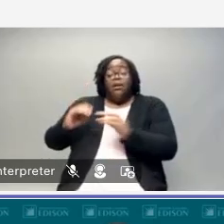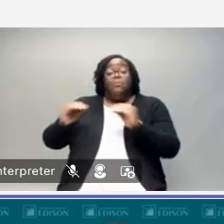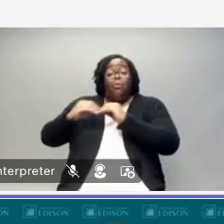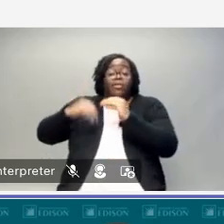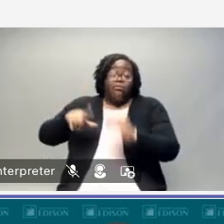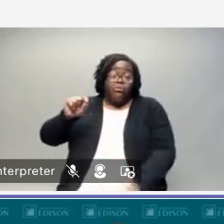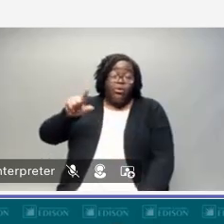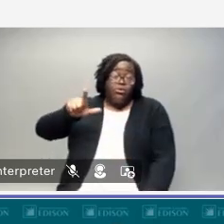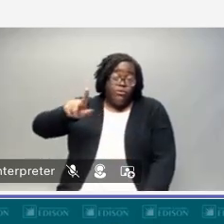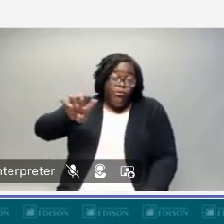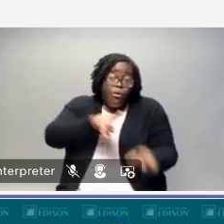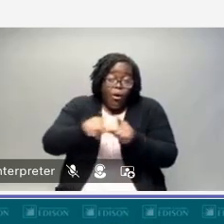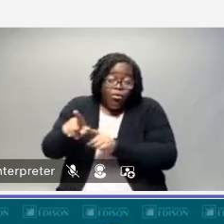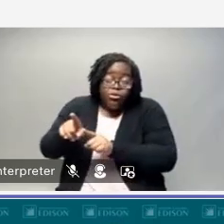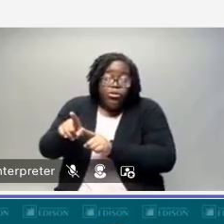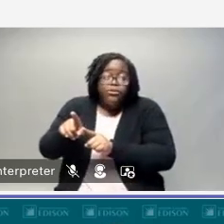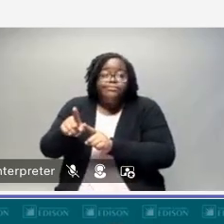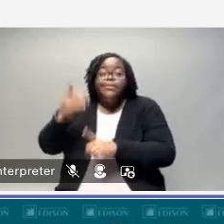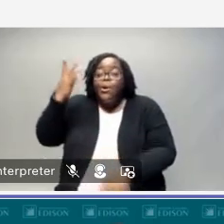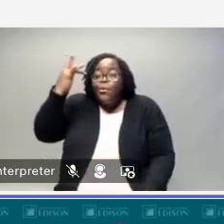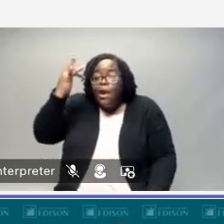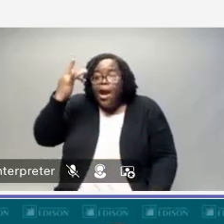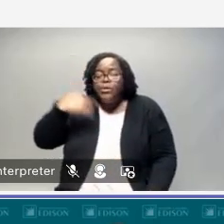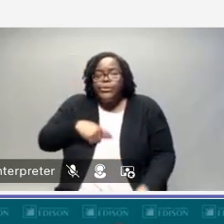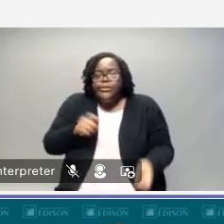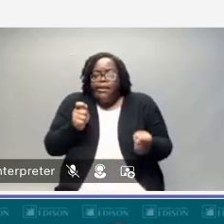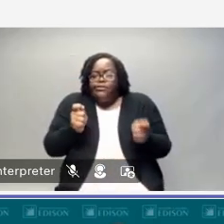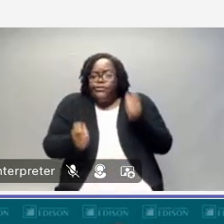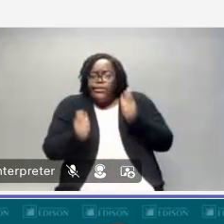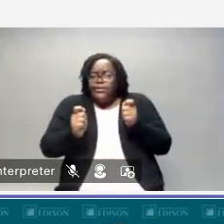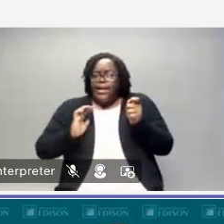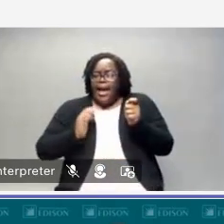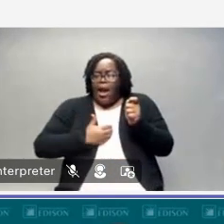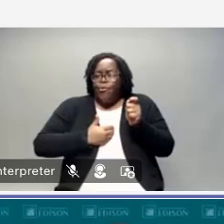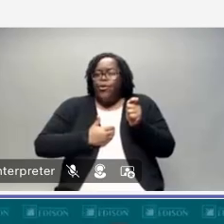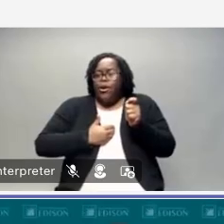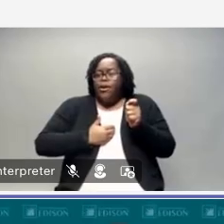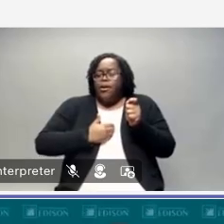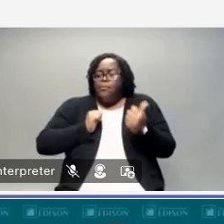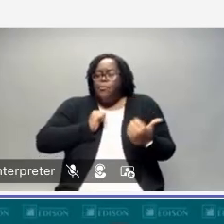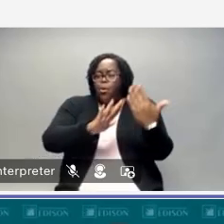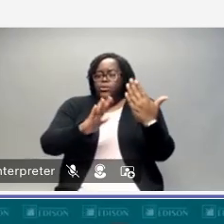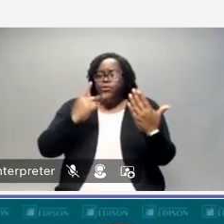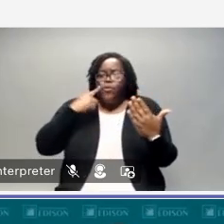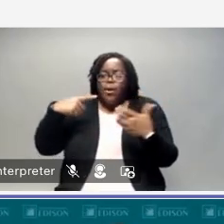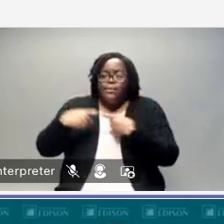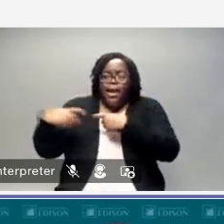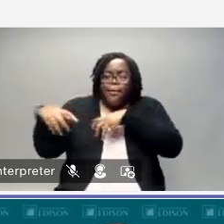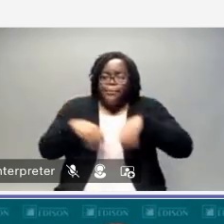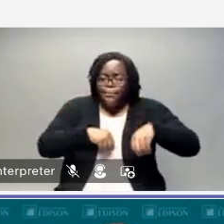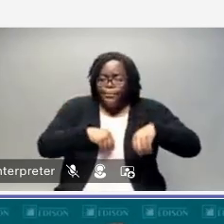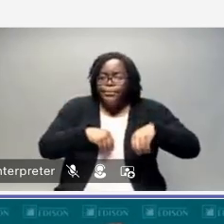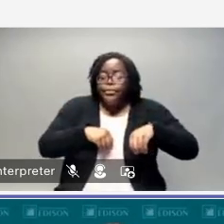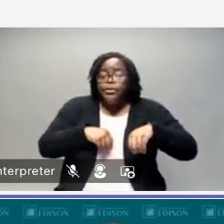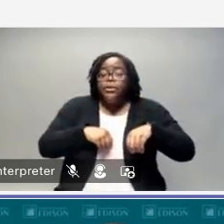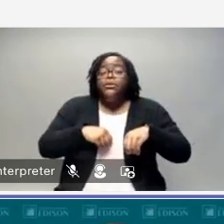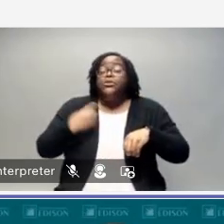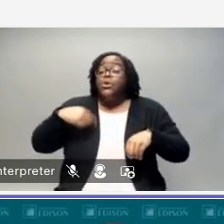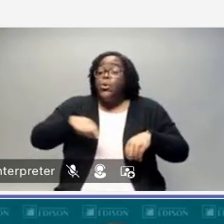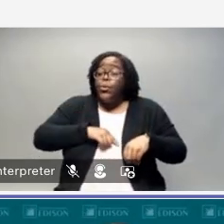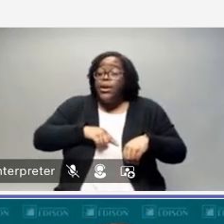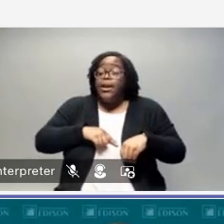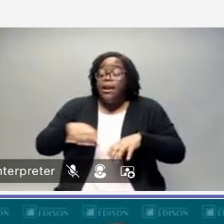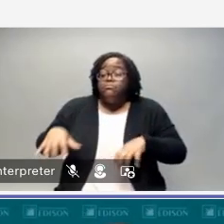2024, given that we've made some adjustments to our PSPS methodology. So we're hosting this virtual meeting to